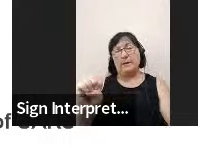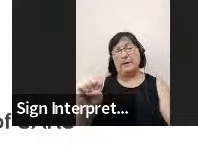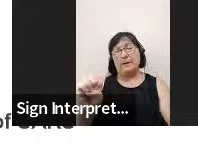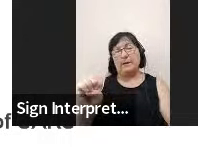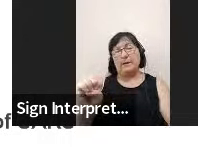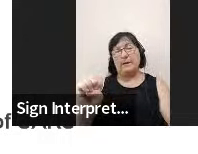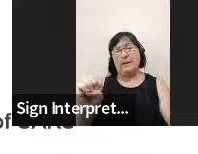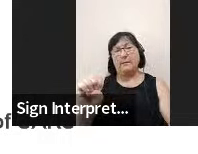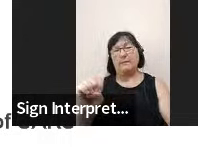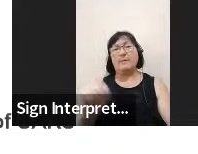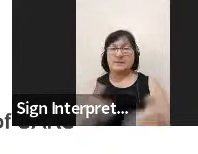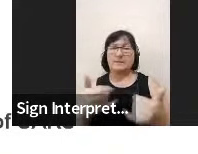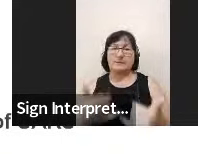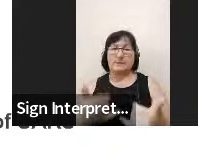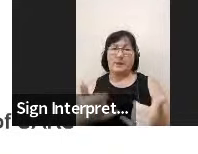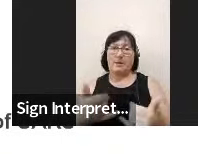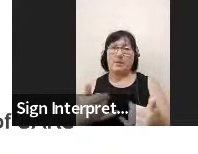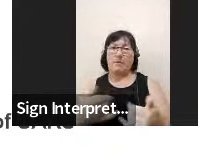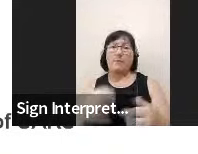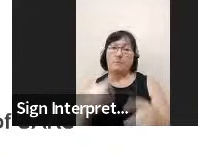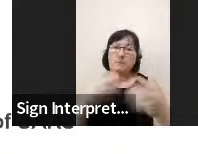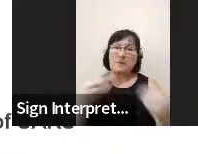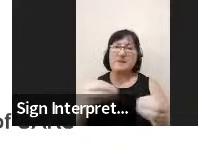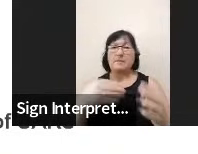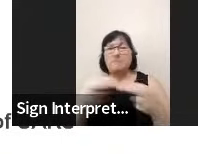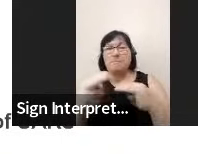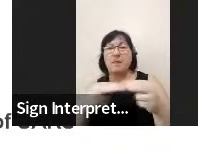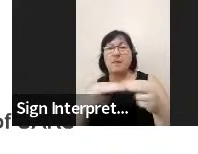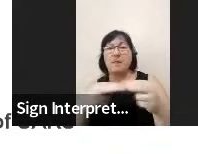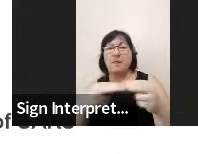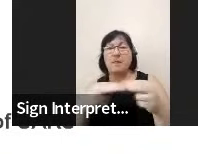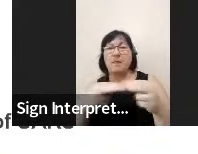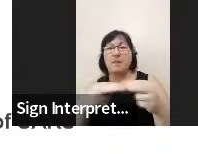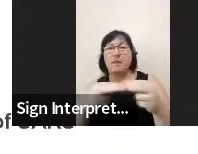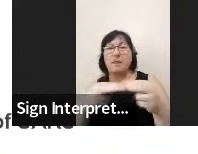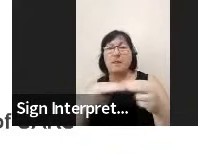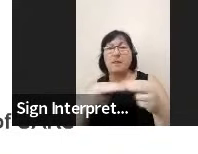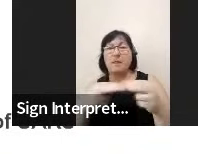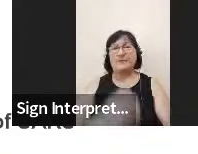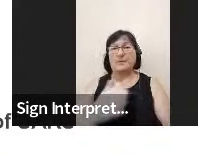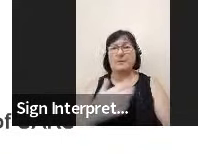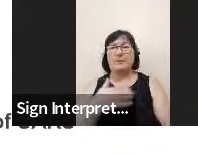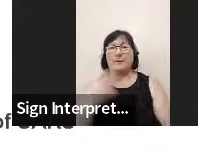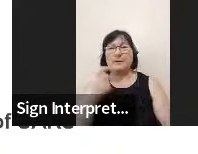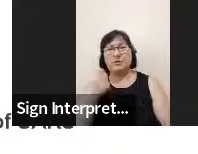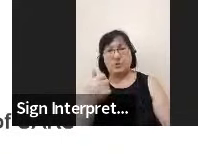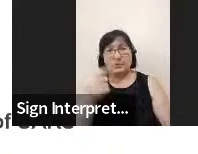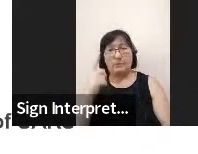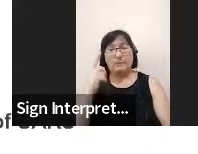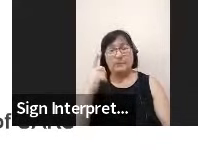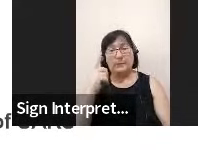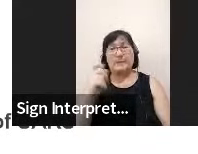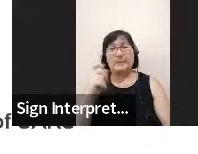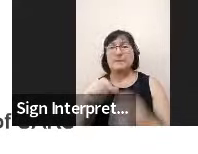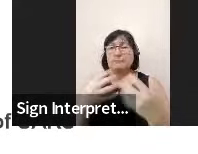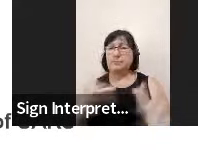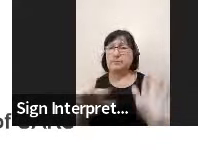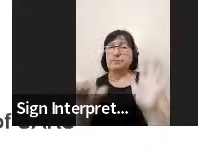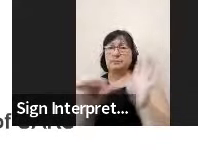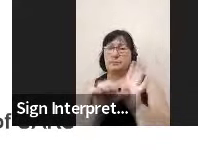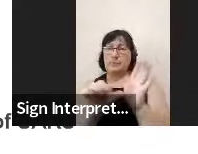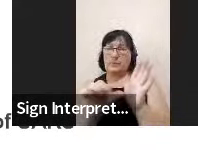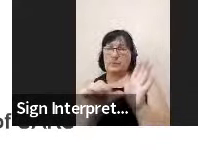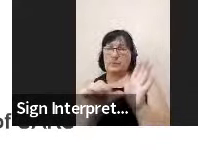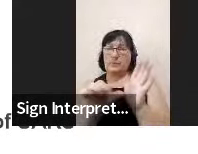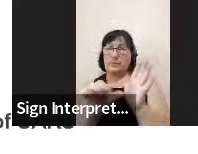construction. So, ladies and gentlemen, it is important also to ensure that you know how to communicate